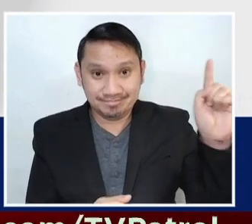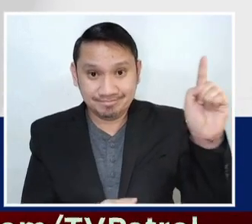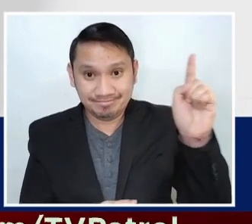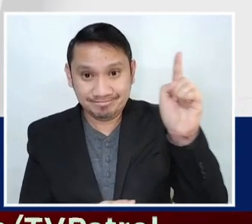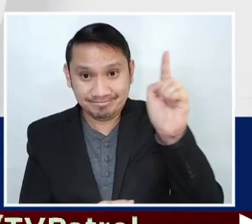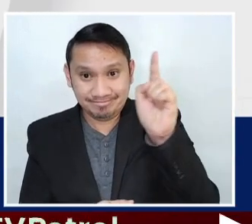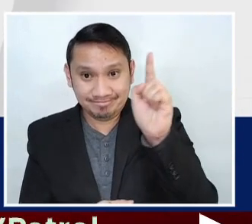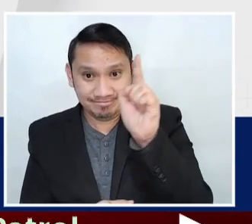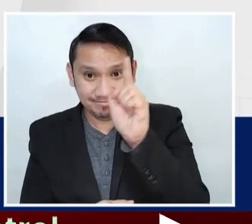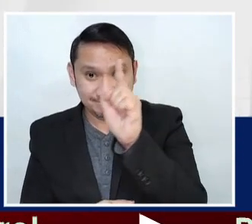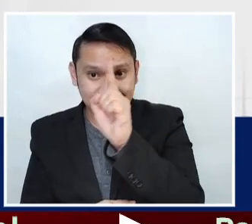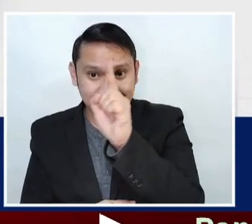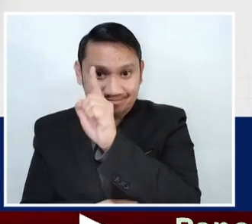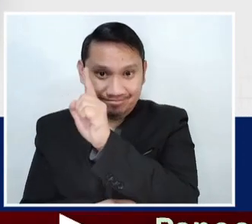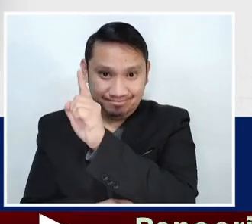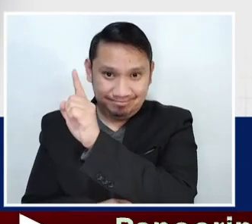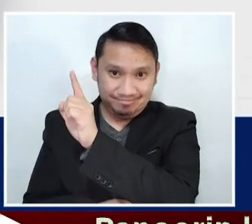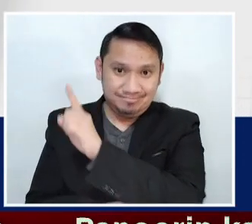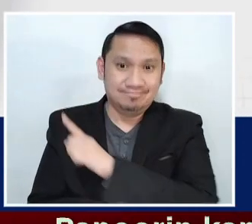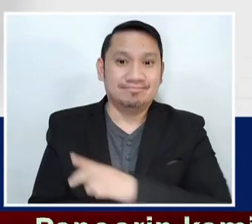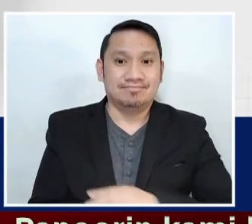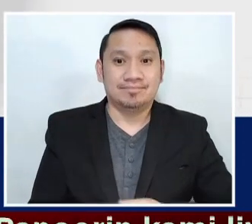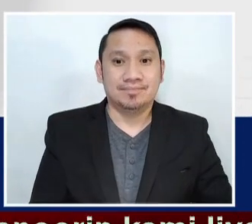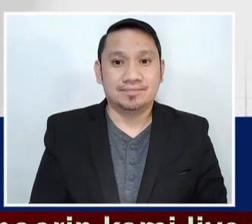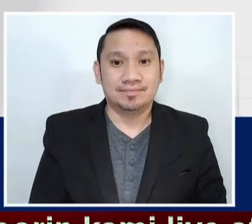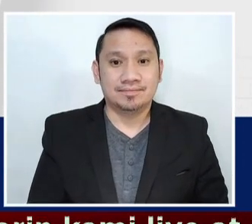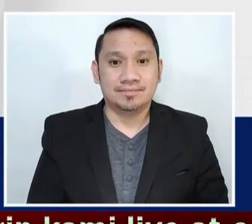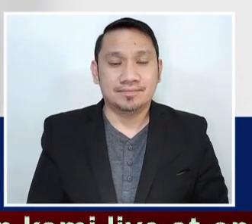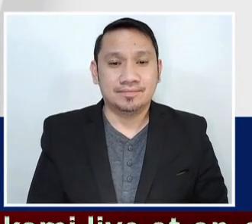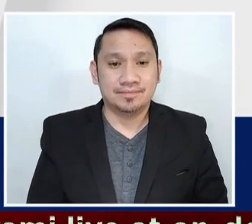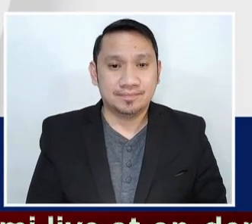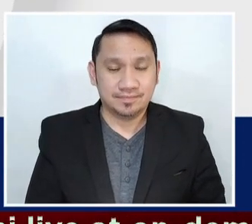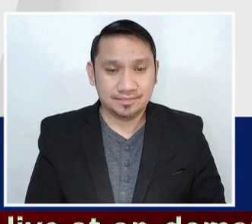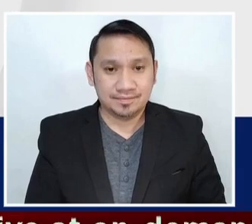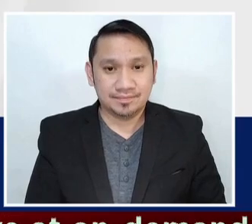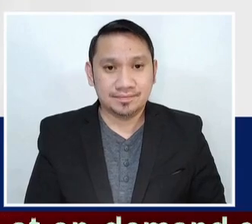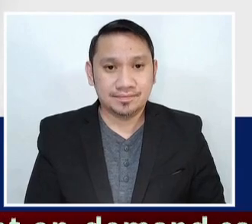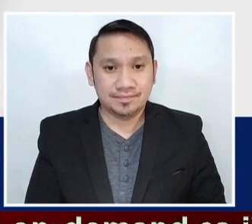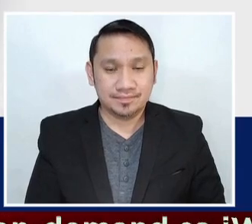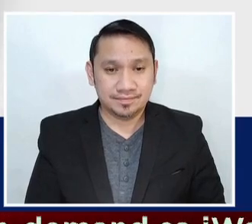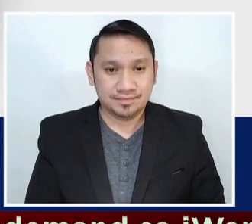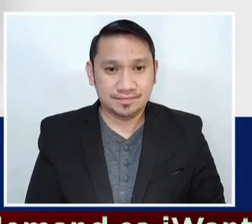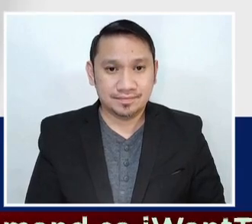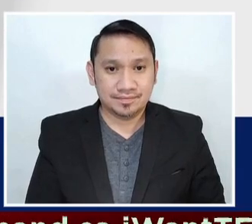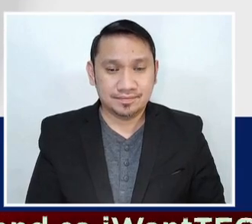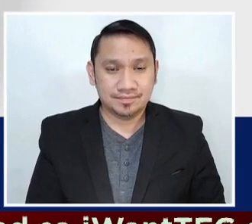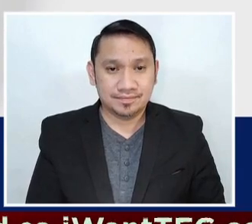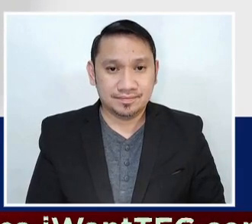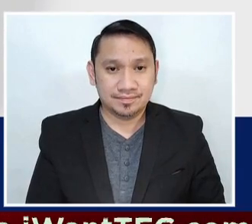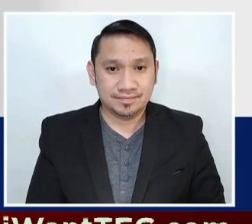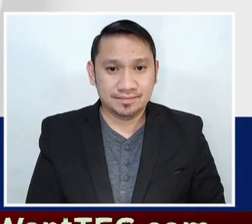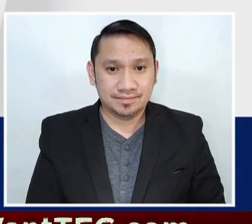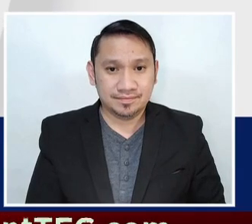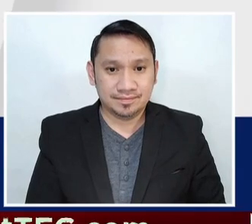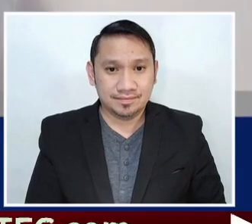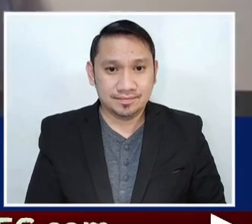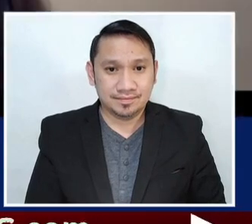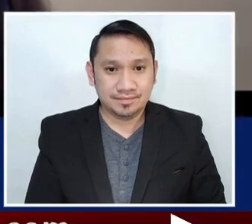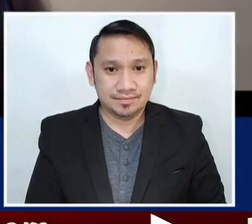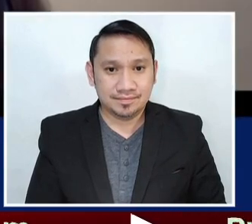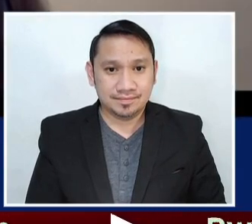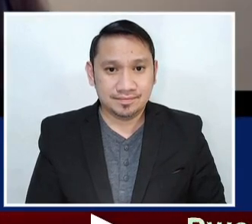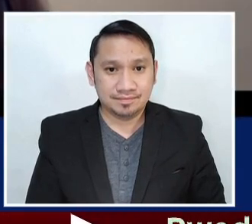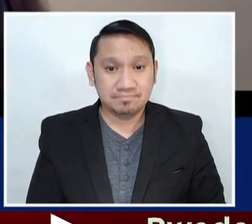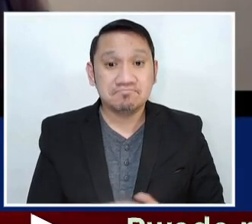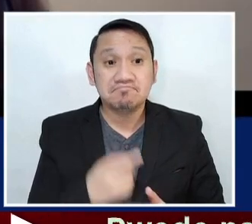DILG, DOH, DSWD, National Commission of Senior Citizens at National Council on Disability Affairs.